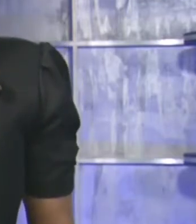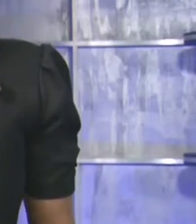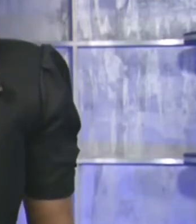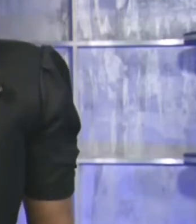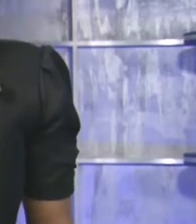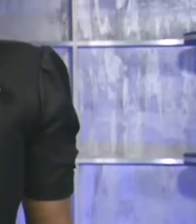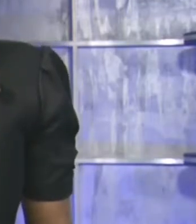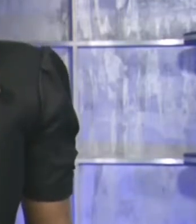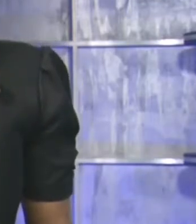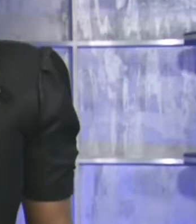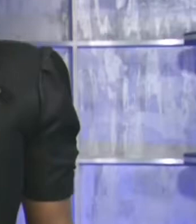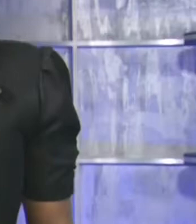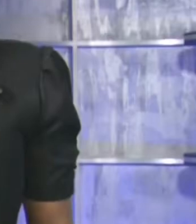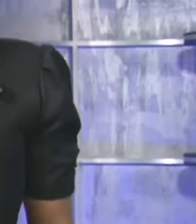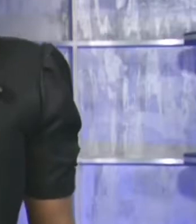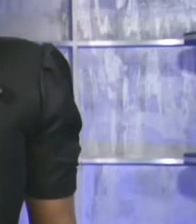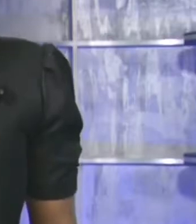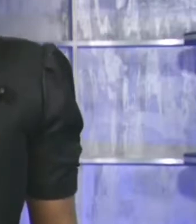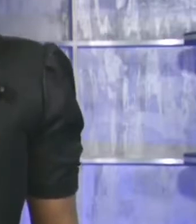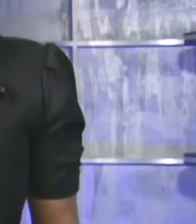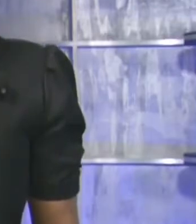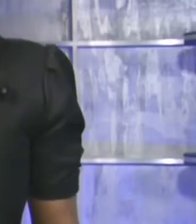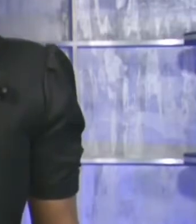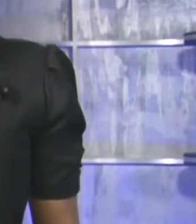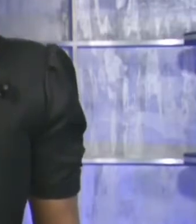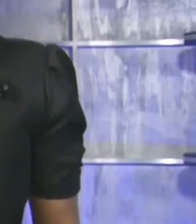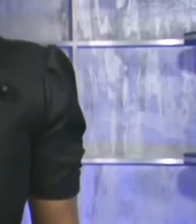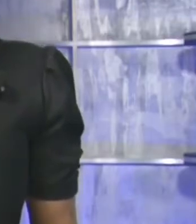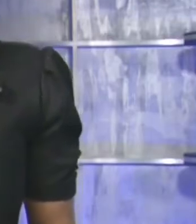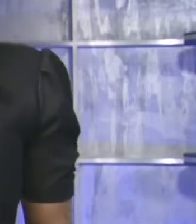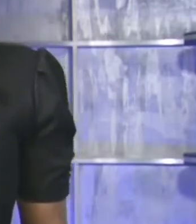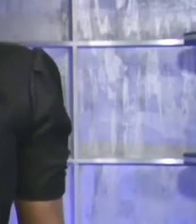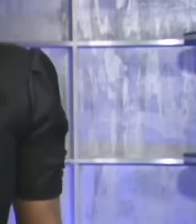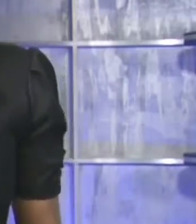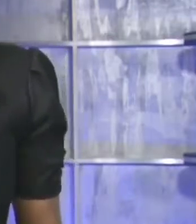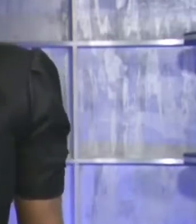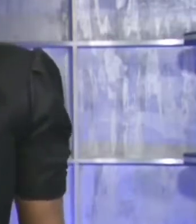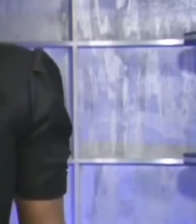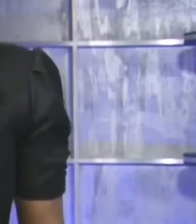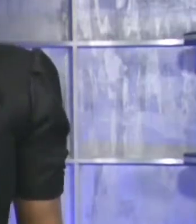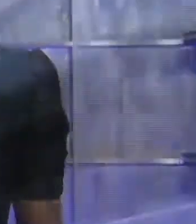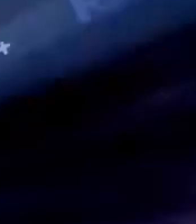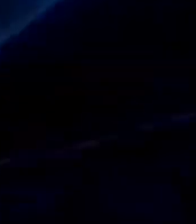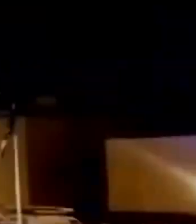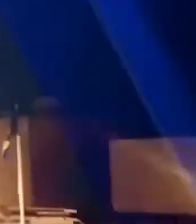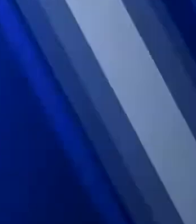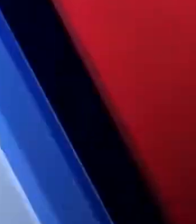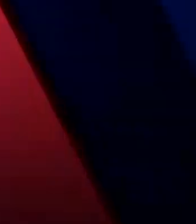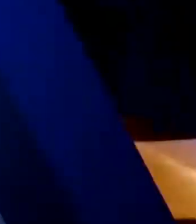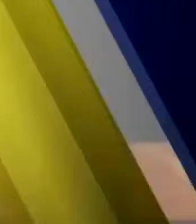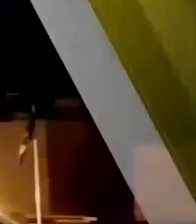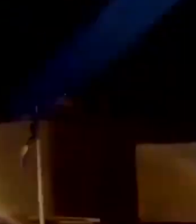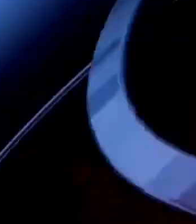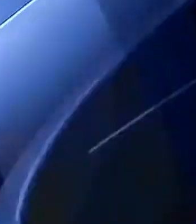of semi-final contention with a massive defeat at Old Trafford.